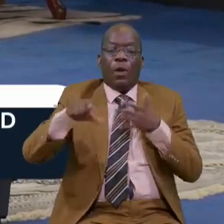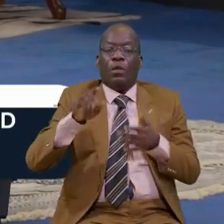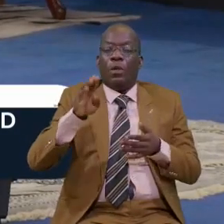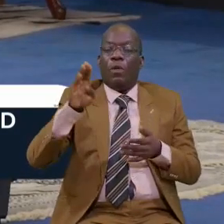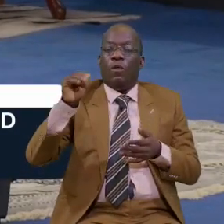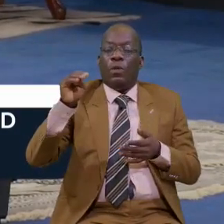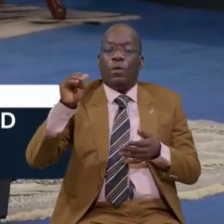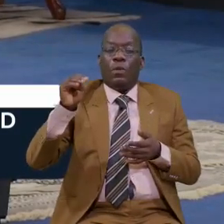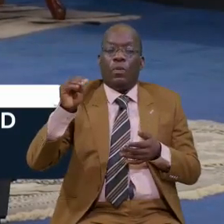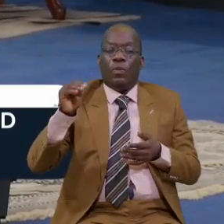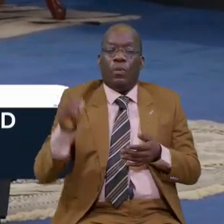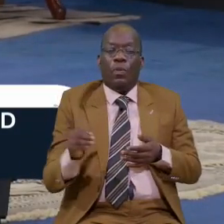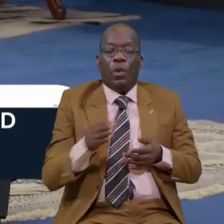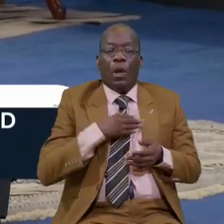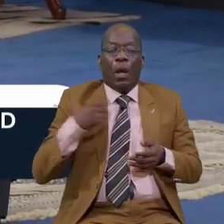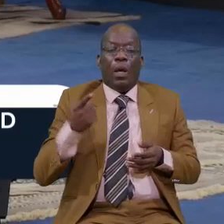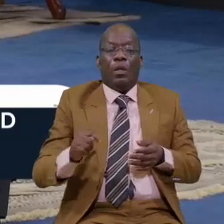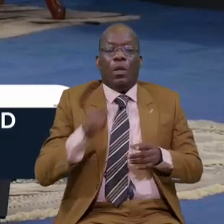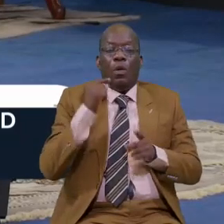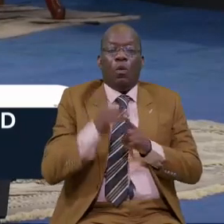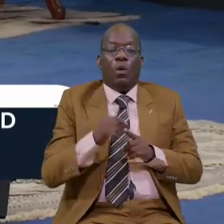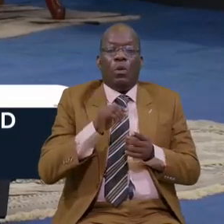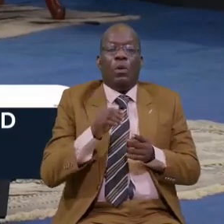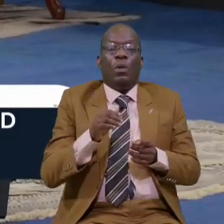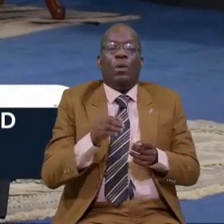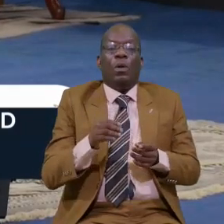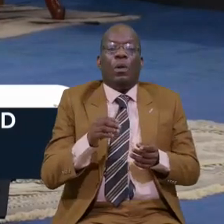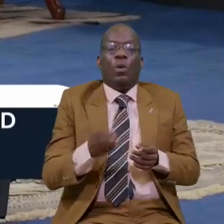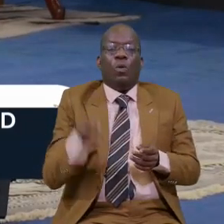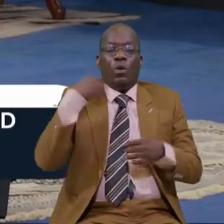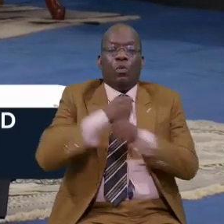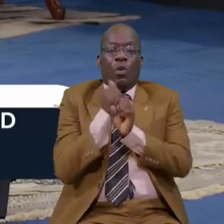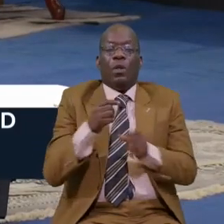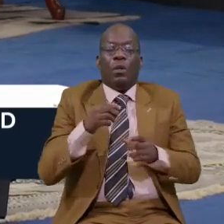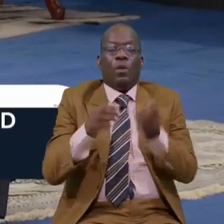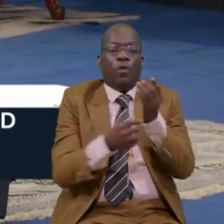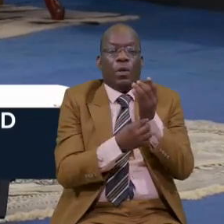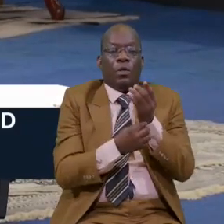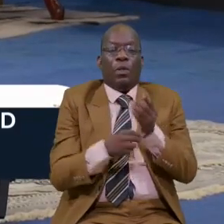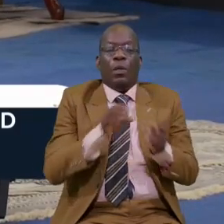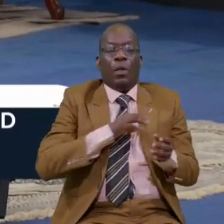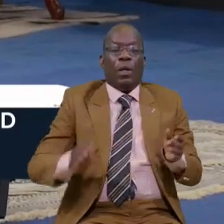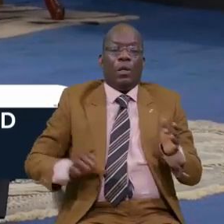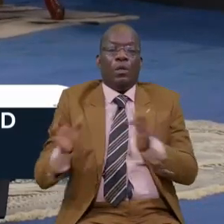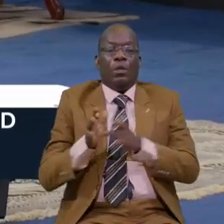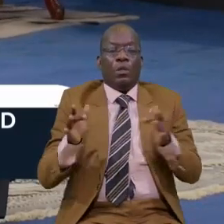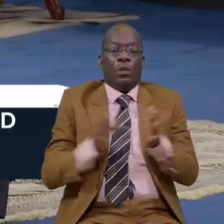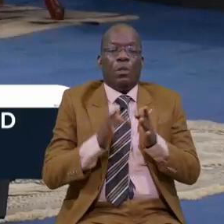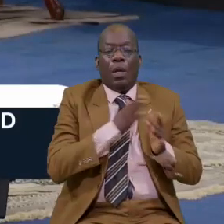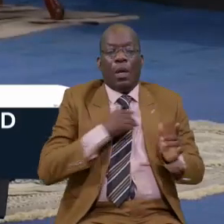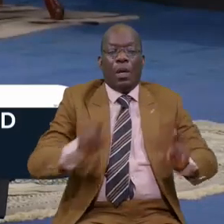14, and the word became flesh, Christ Jesus, and dwelt among us, and